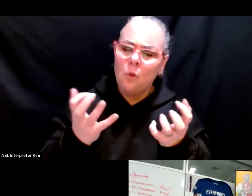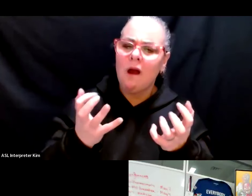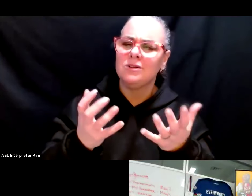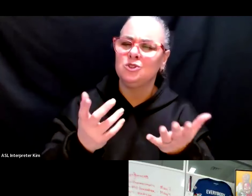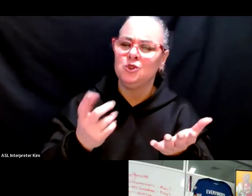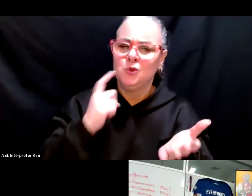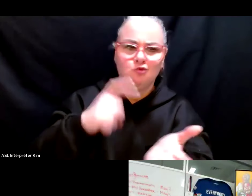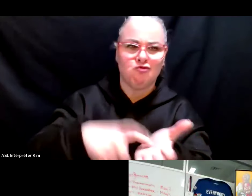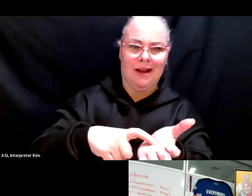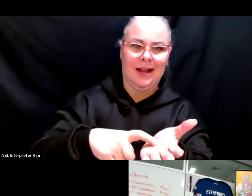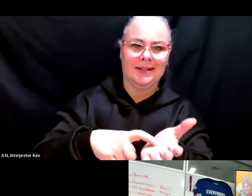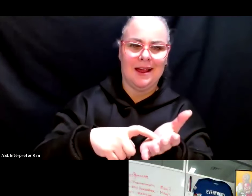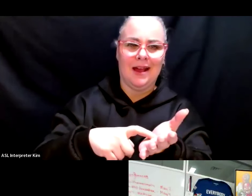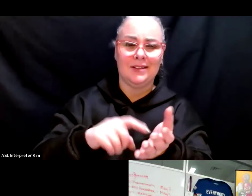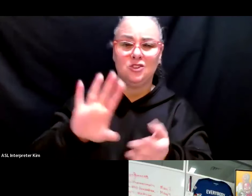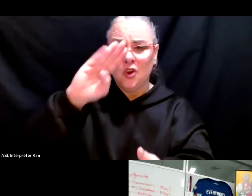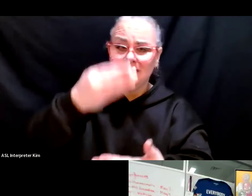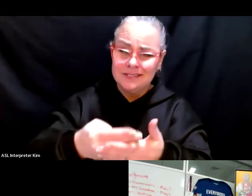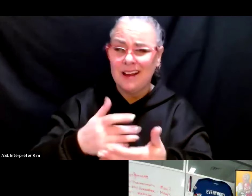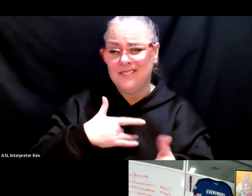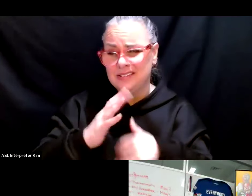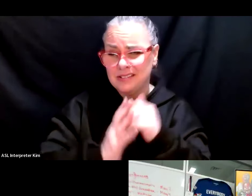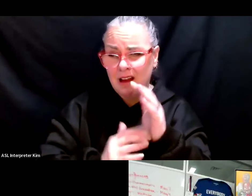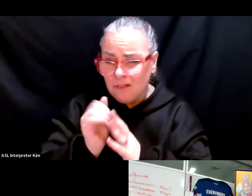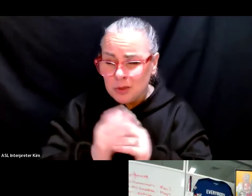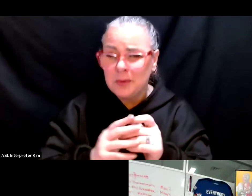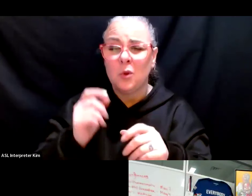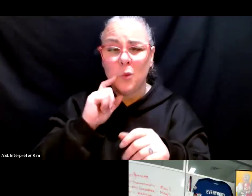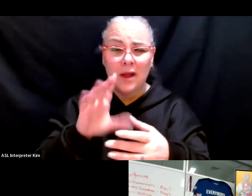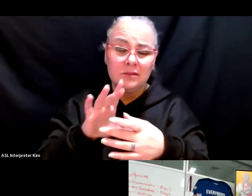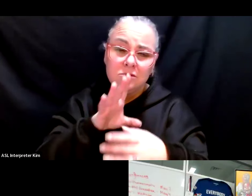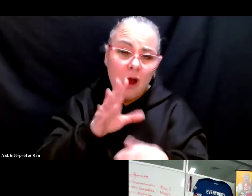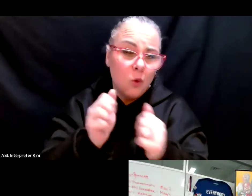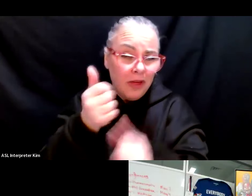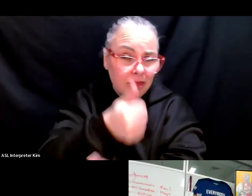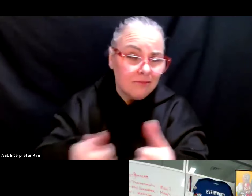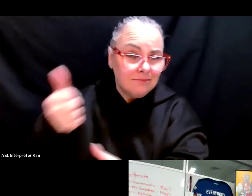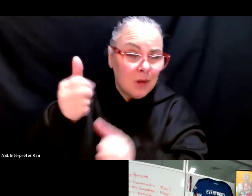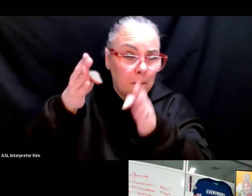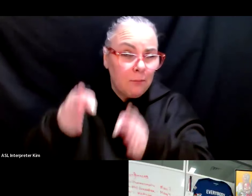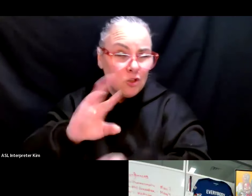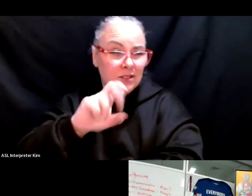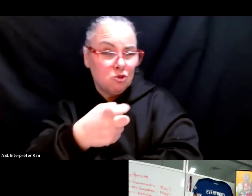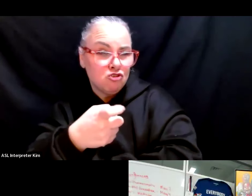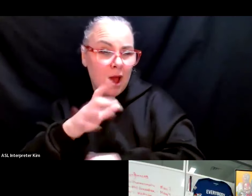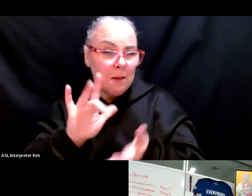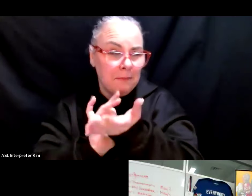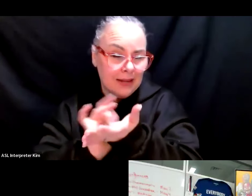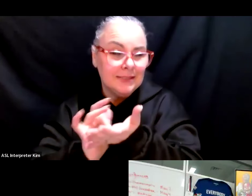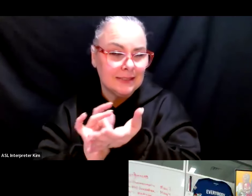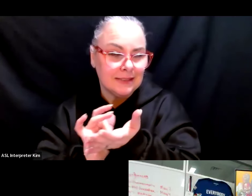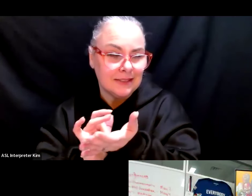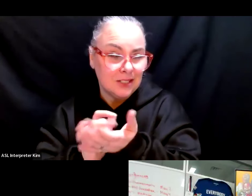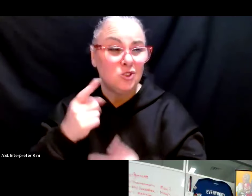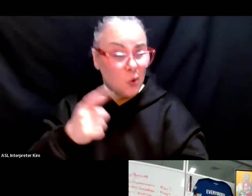hopefully your son feels comfortable when he is engaging with the provider to help explain what